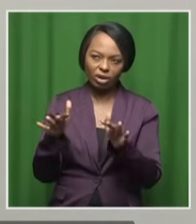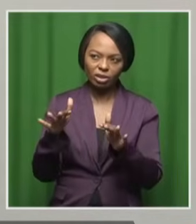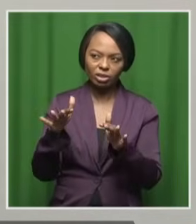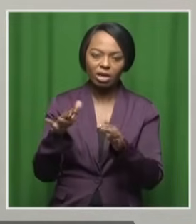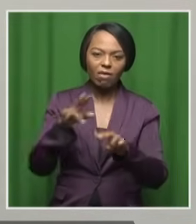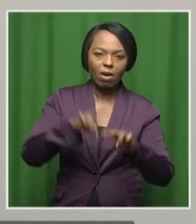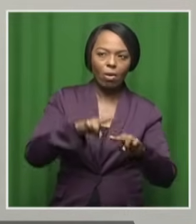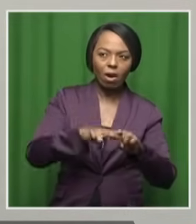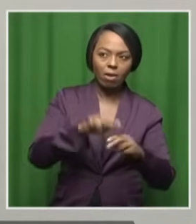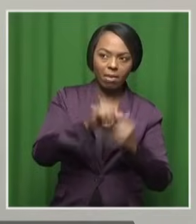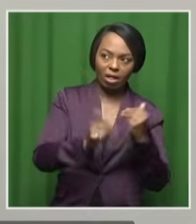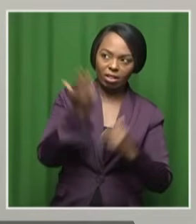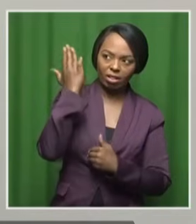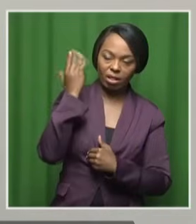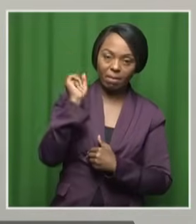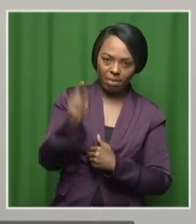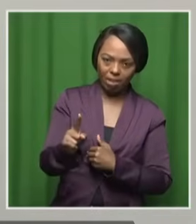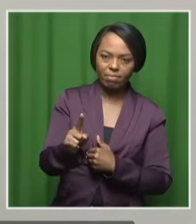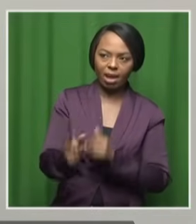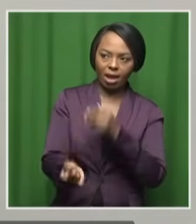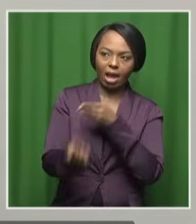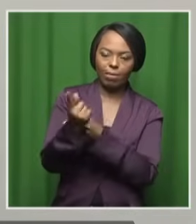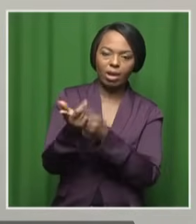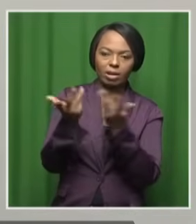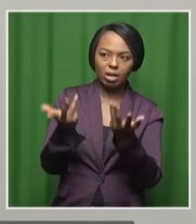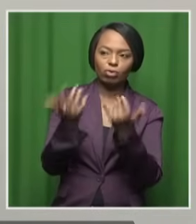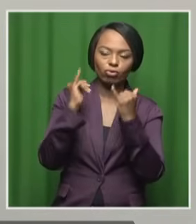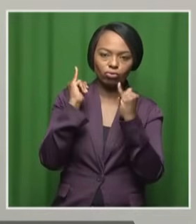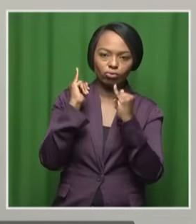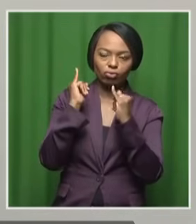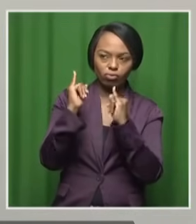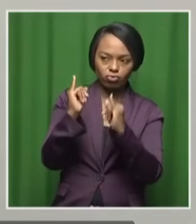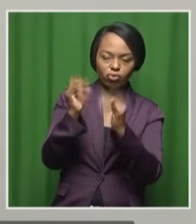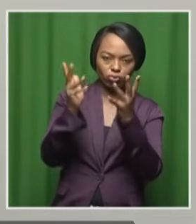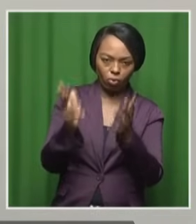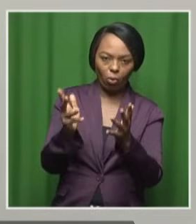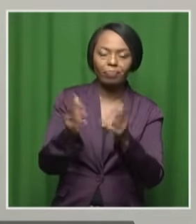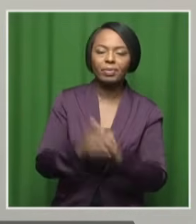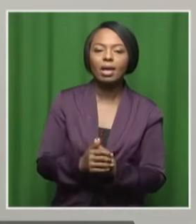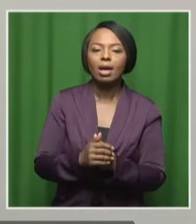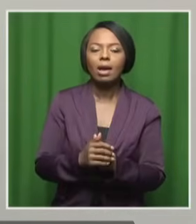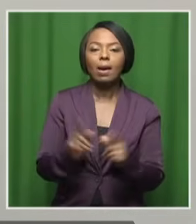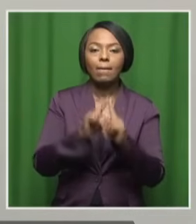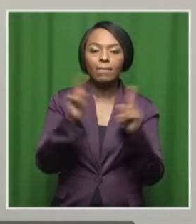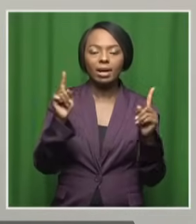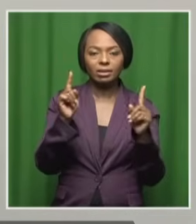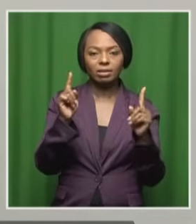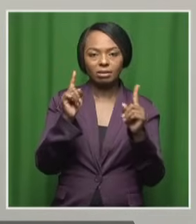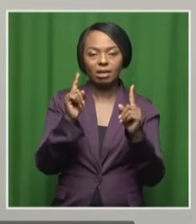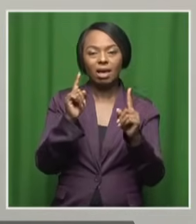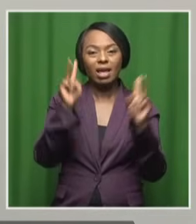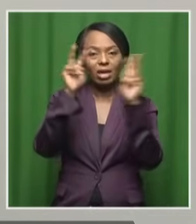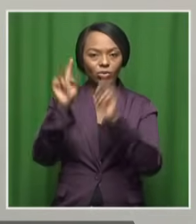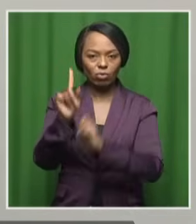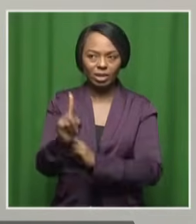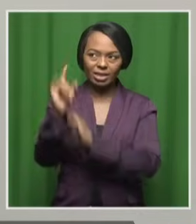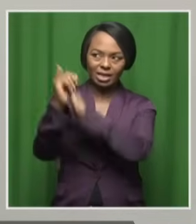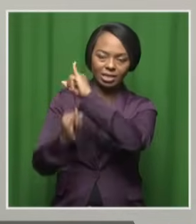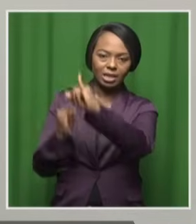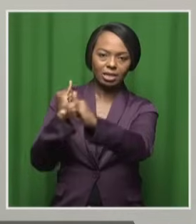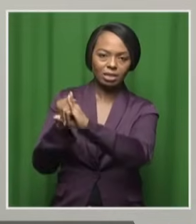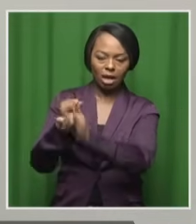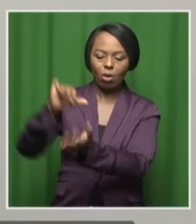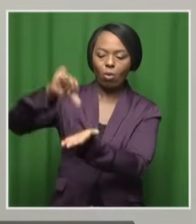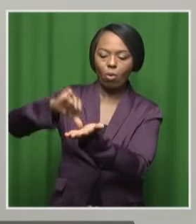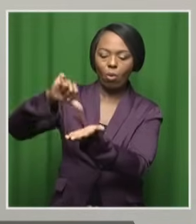month. So that's playing a role, not a massive role, but it's playing a role. But the bigger driver, obviously, is international oil prices.